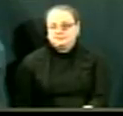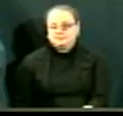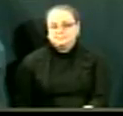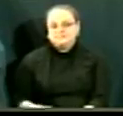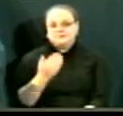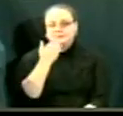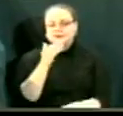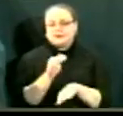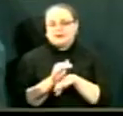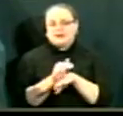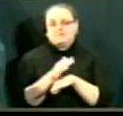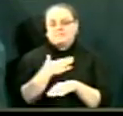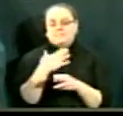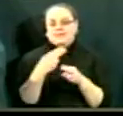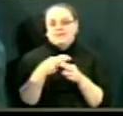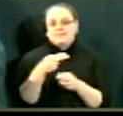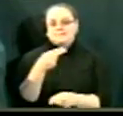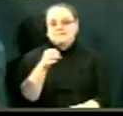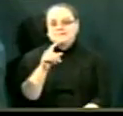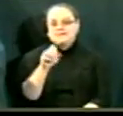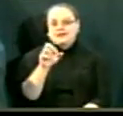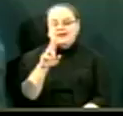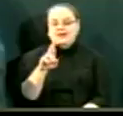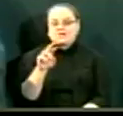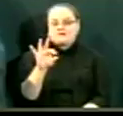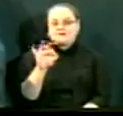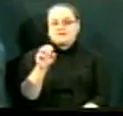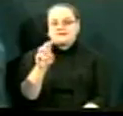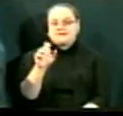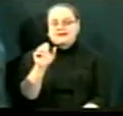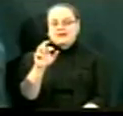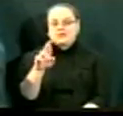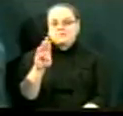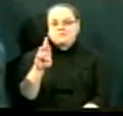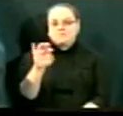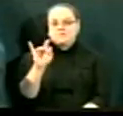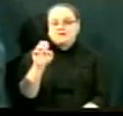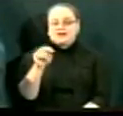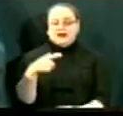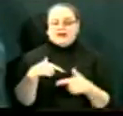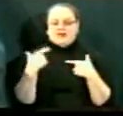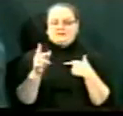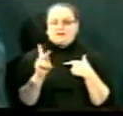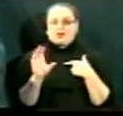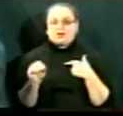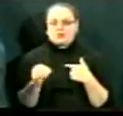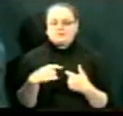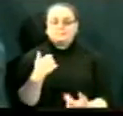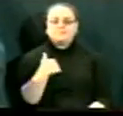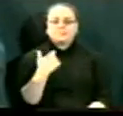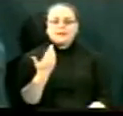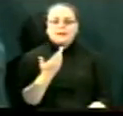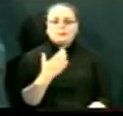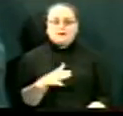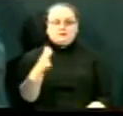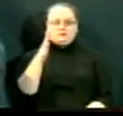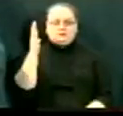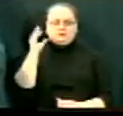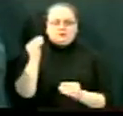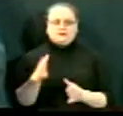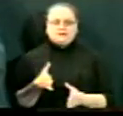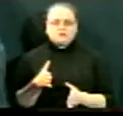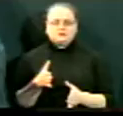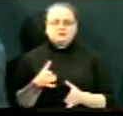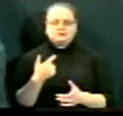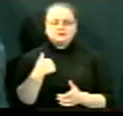Good evening. My name is Heather Fowler Britton, and I reside in Knox County. I am a former teacher,